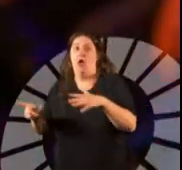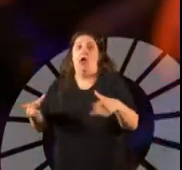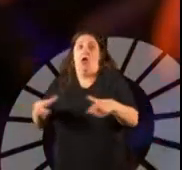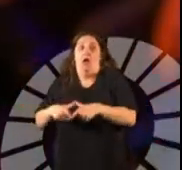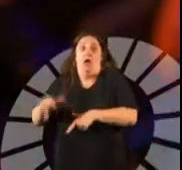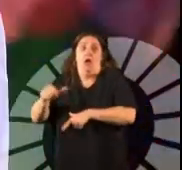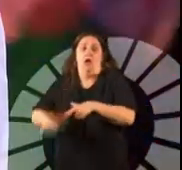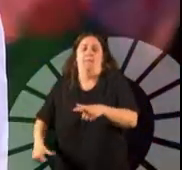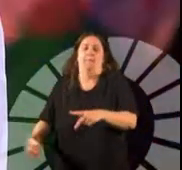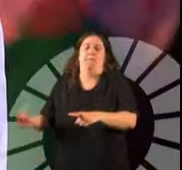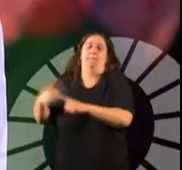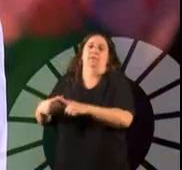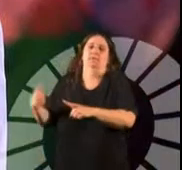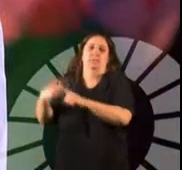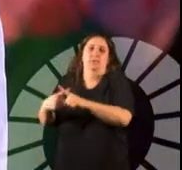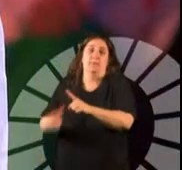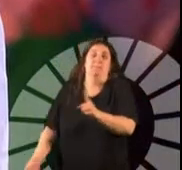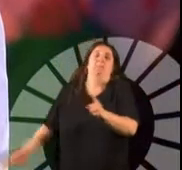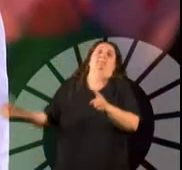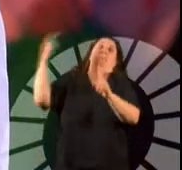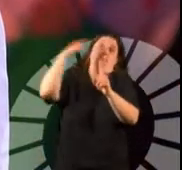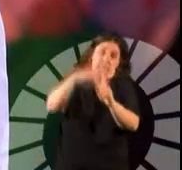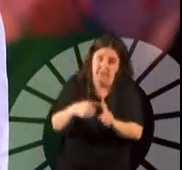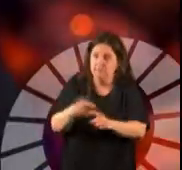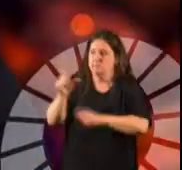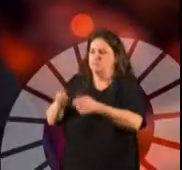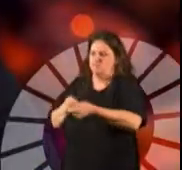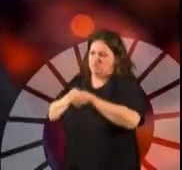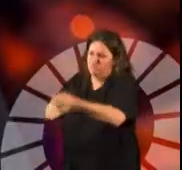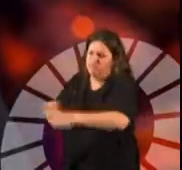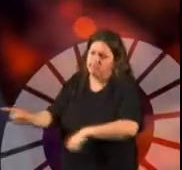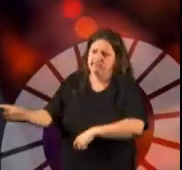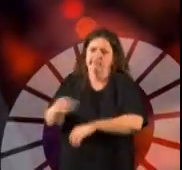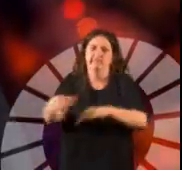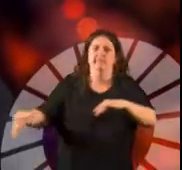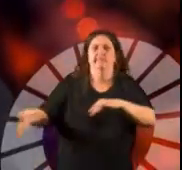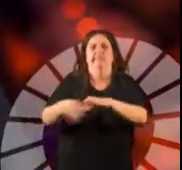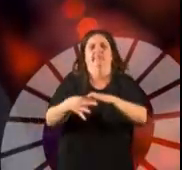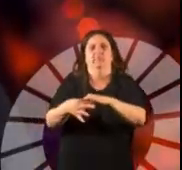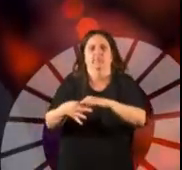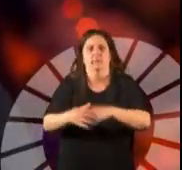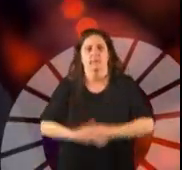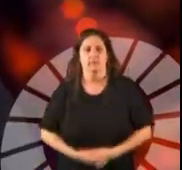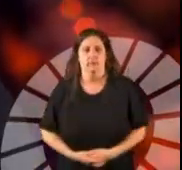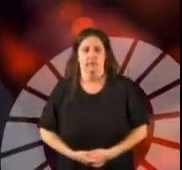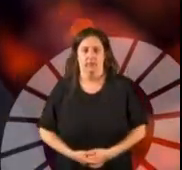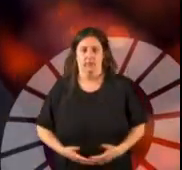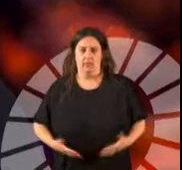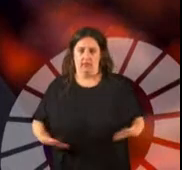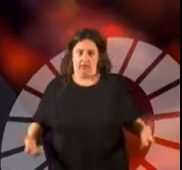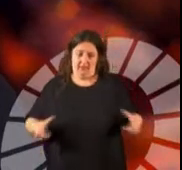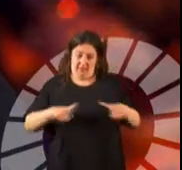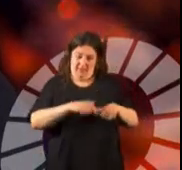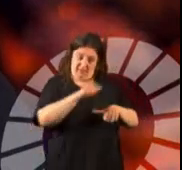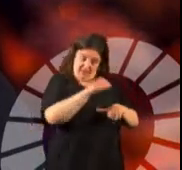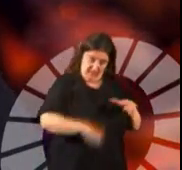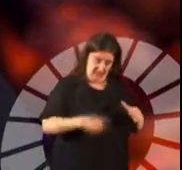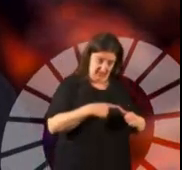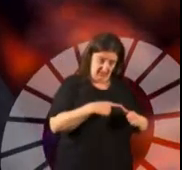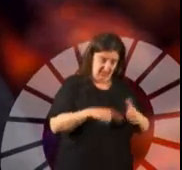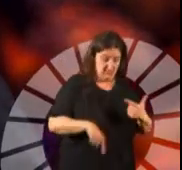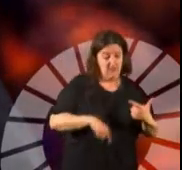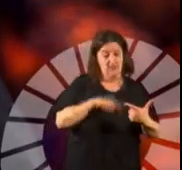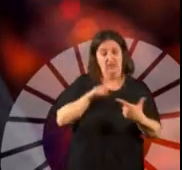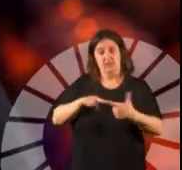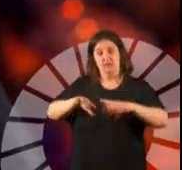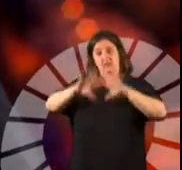the number of child marriages. And the heart of our society is actually suffering. The schools would enable these women, these young girls, to